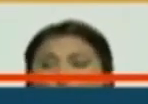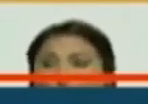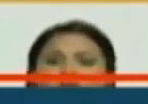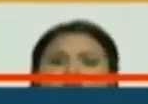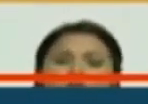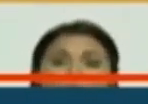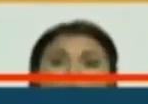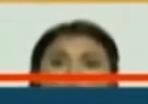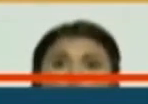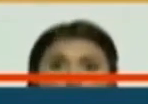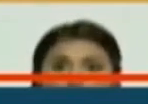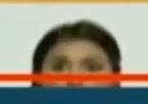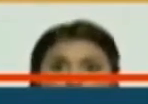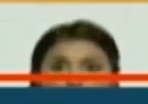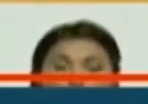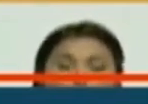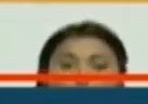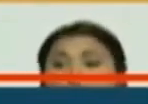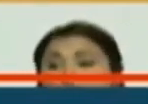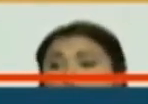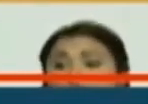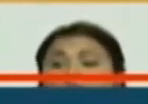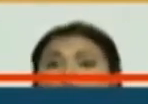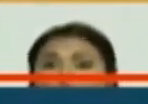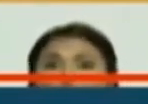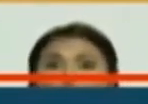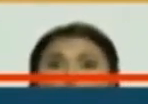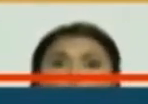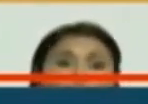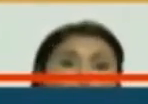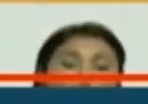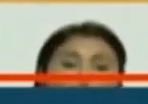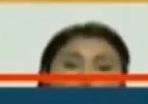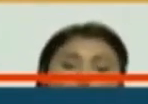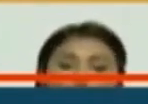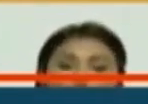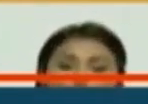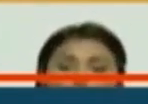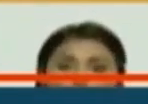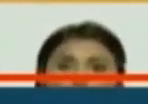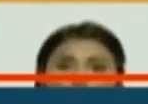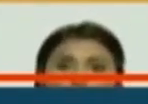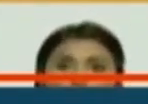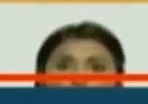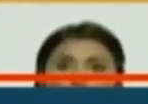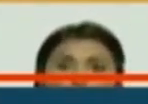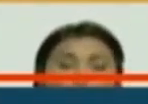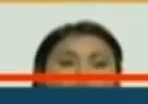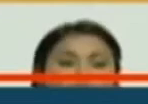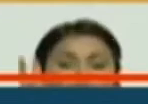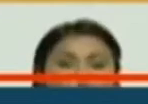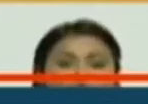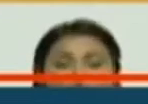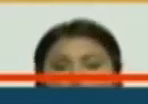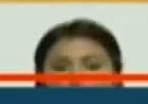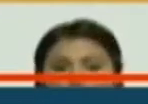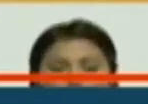Justice to introduce that aberration, asking the International Court of Justice that Venezuela should suspend the consultative referendum,